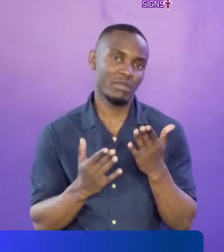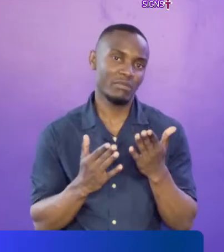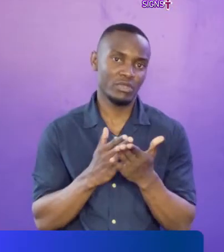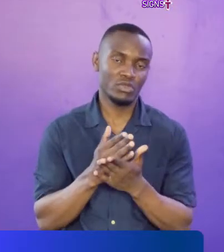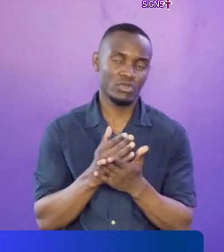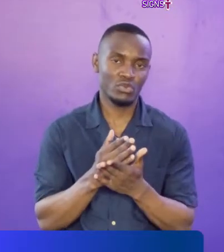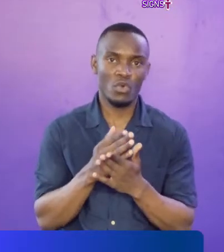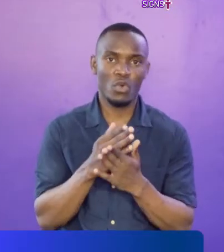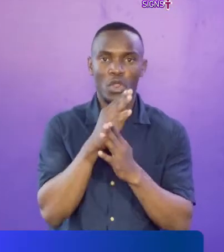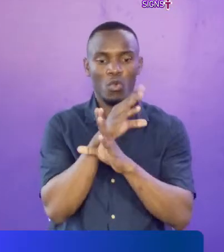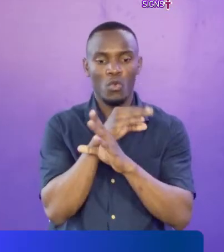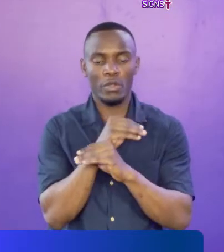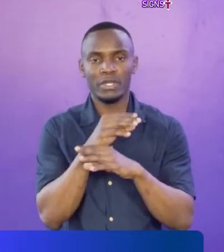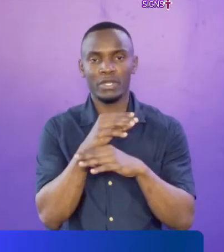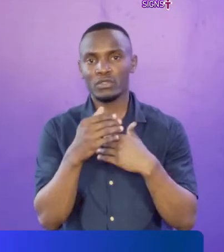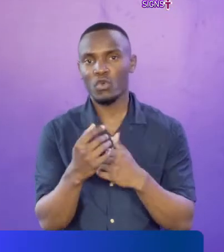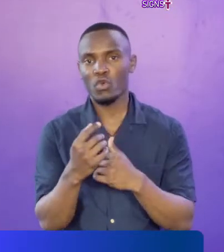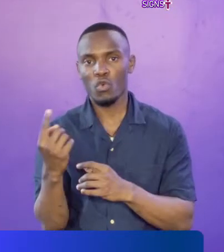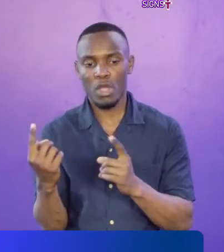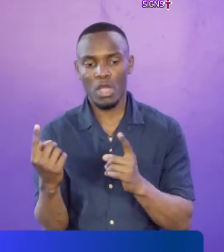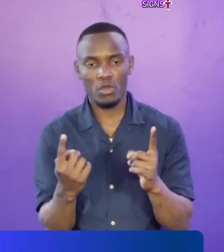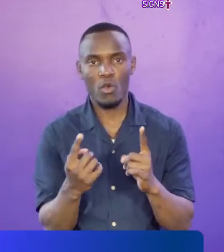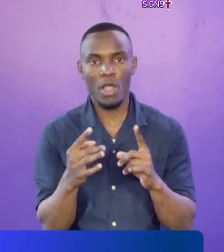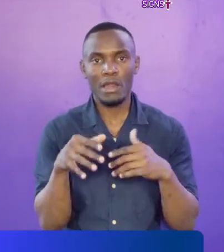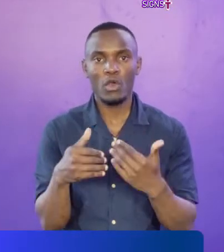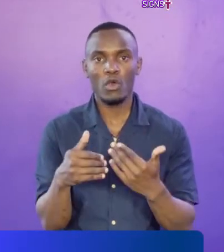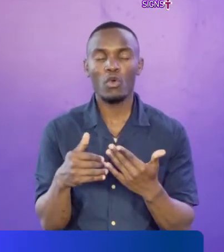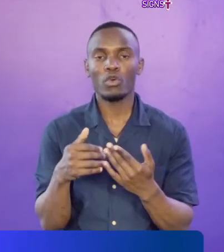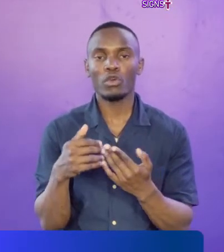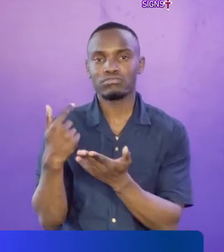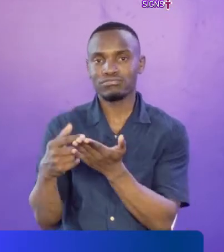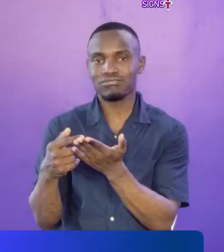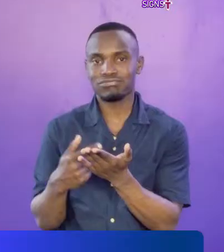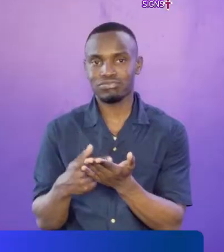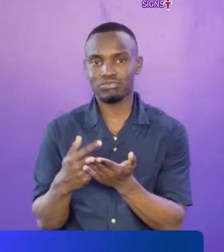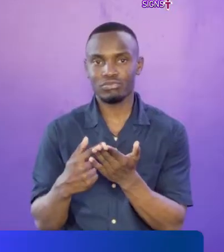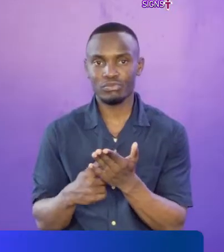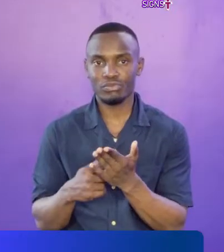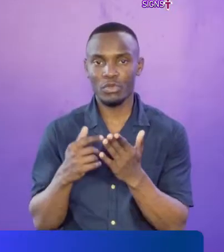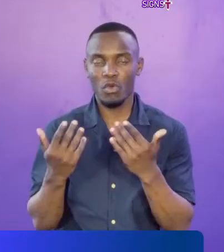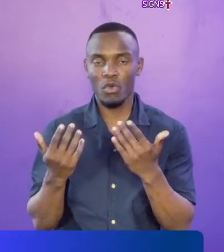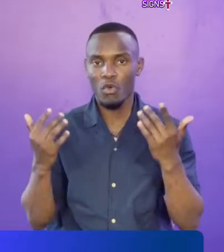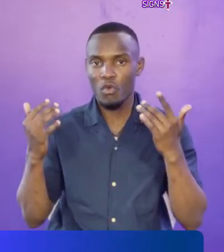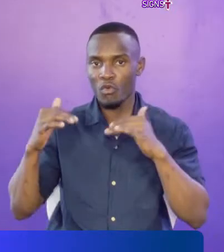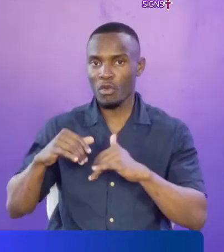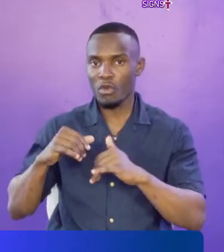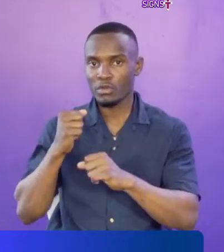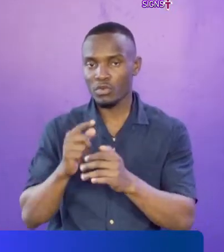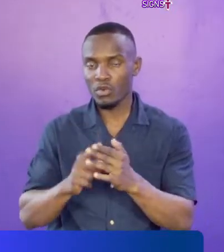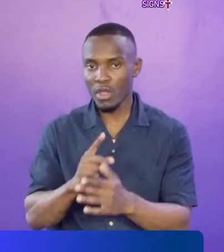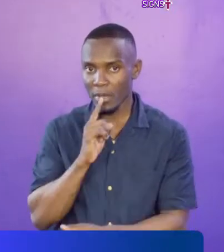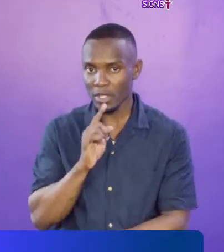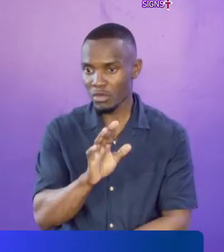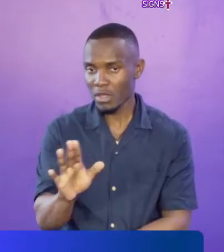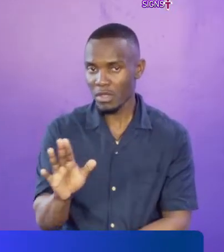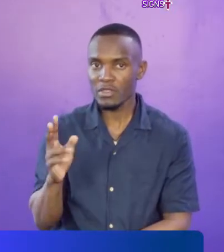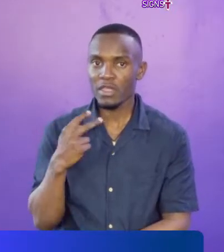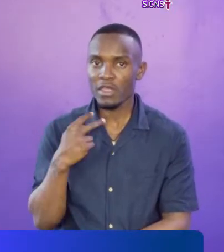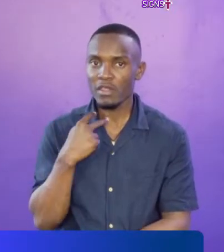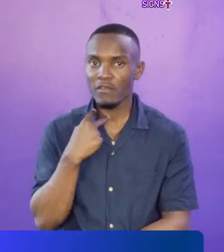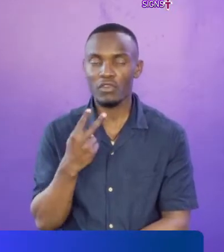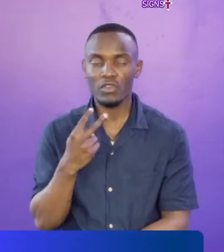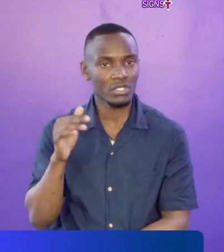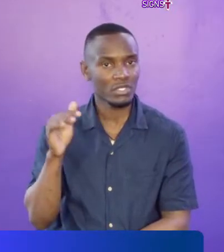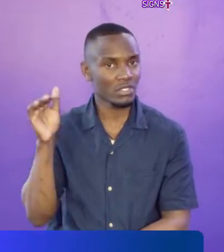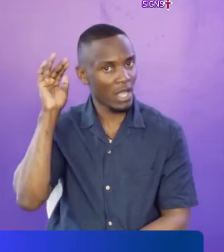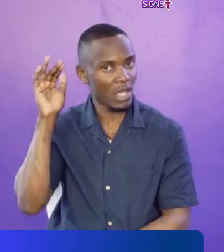roundtable discussions, or through forums to ensure that their voice is lended as an ICT space. Things to do with